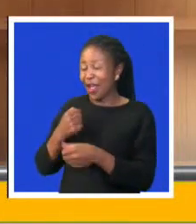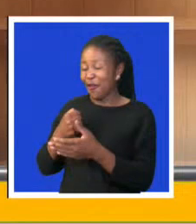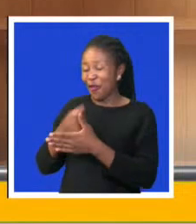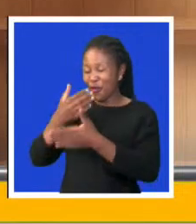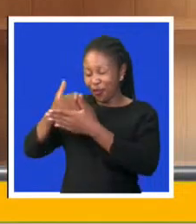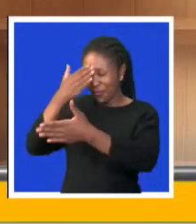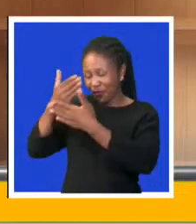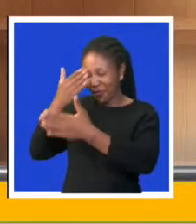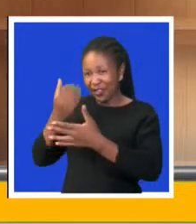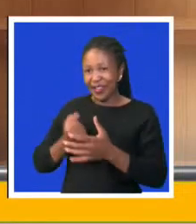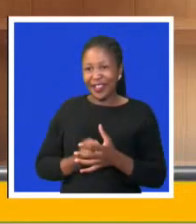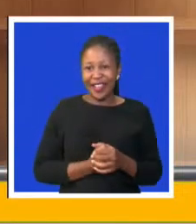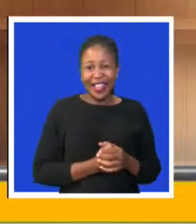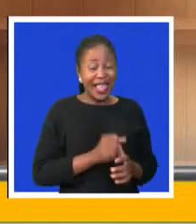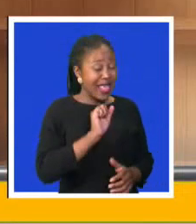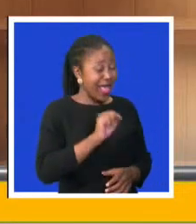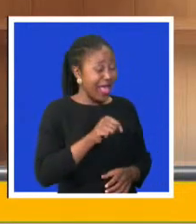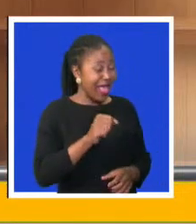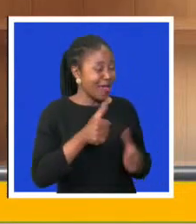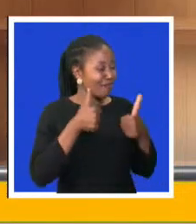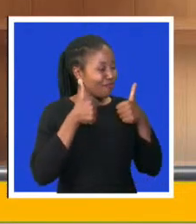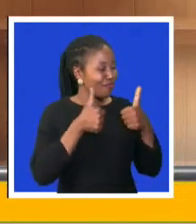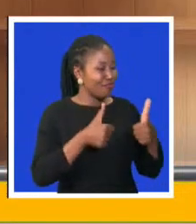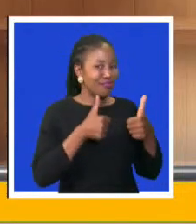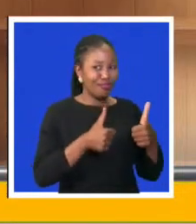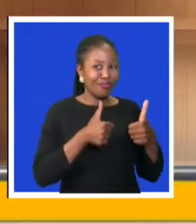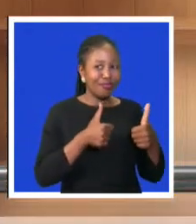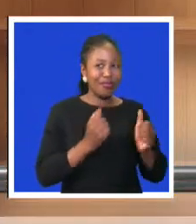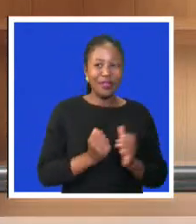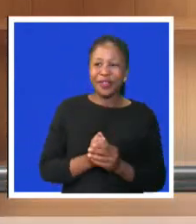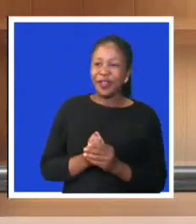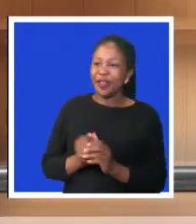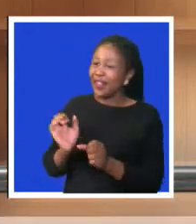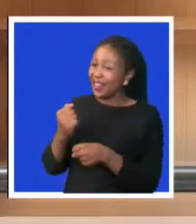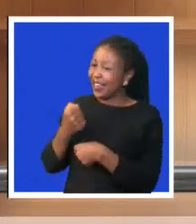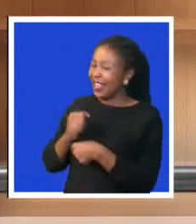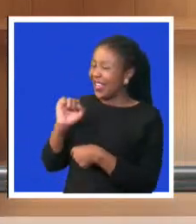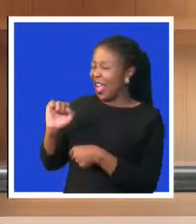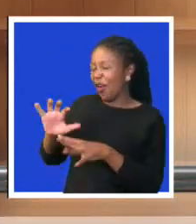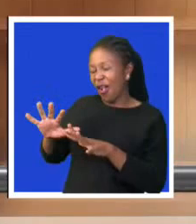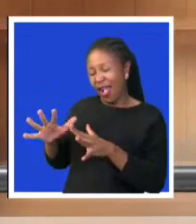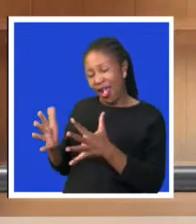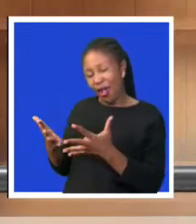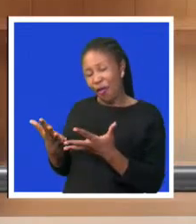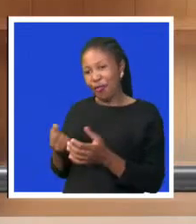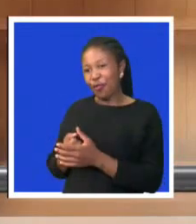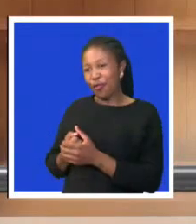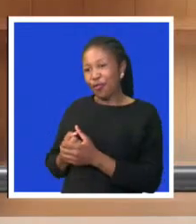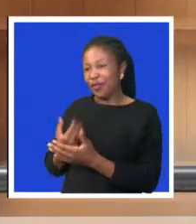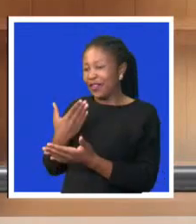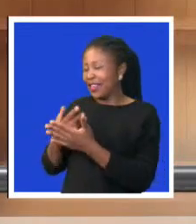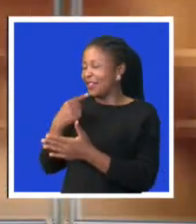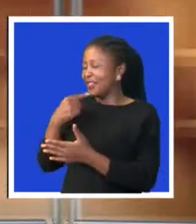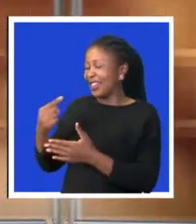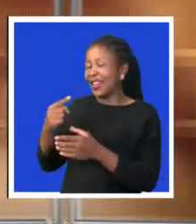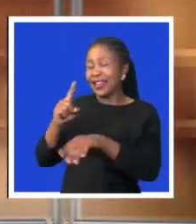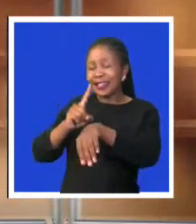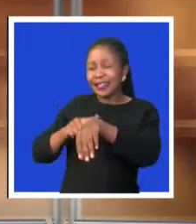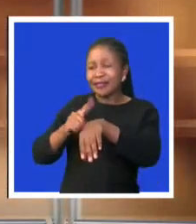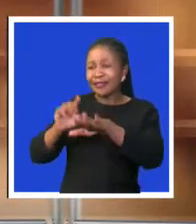a great day indeed. How was your day today? It was beautiful, actually. Thank you very much. Please tell our viewers about tomorrow's